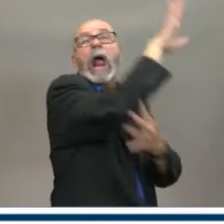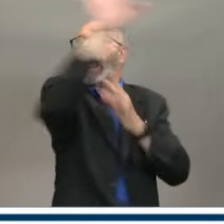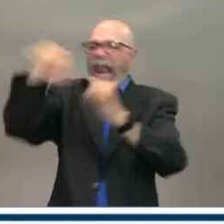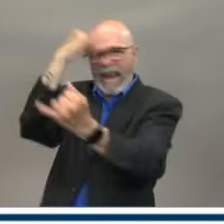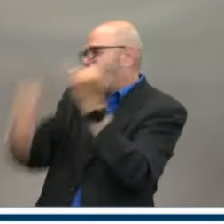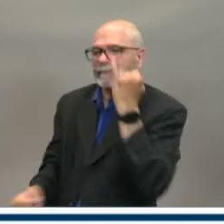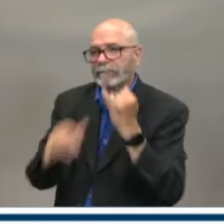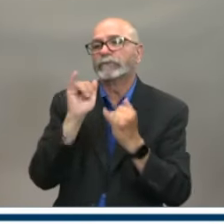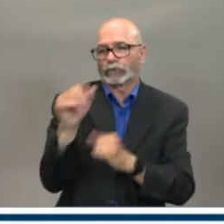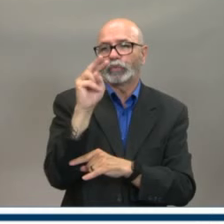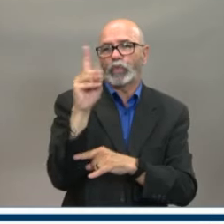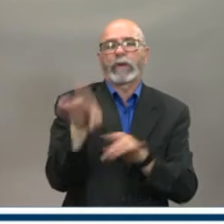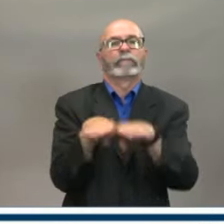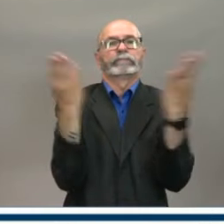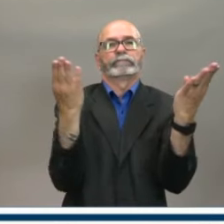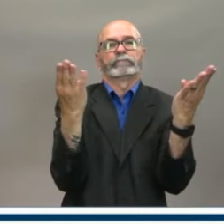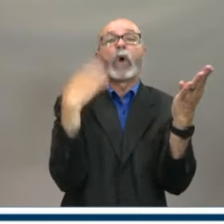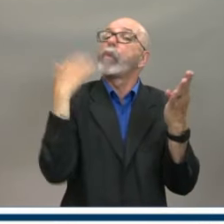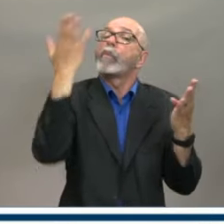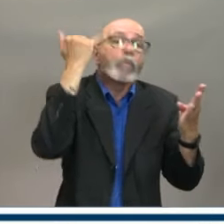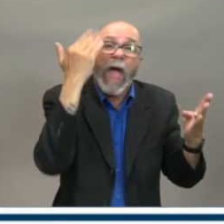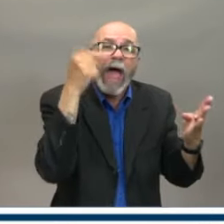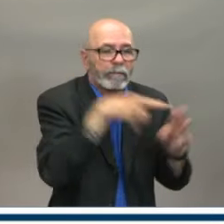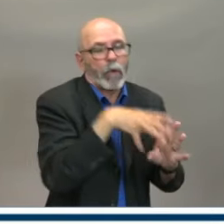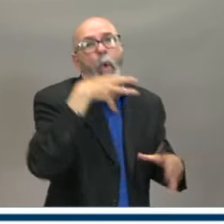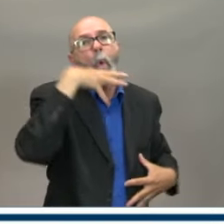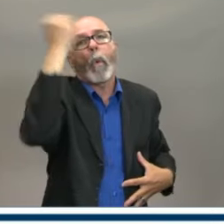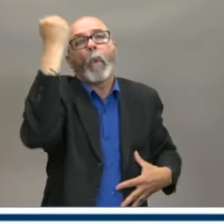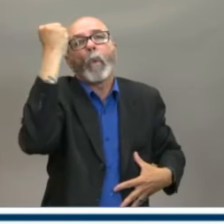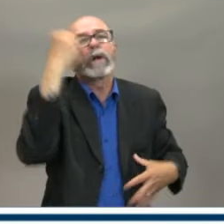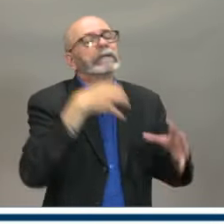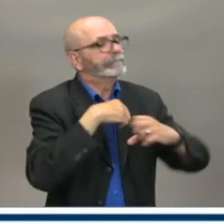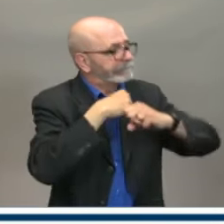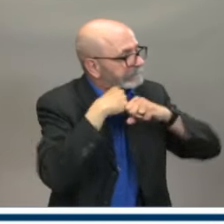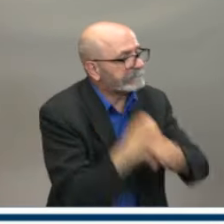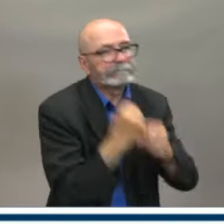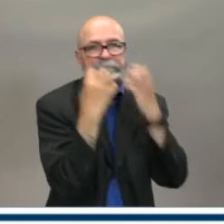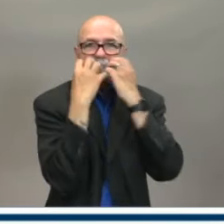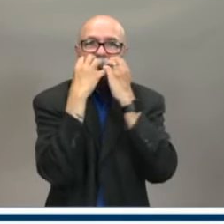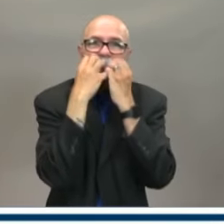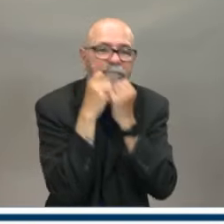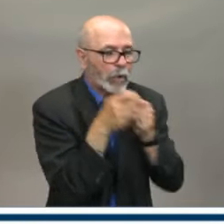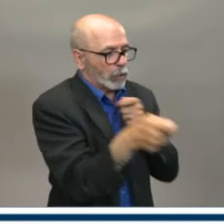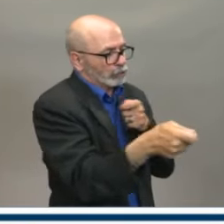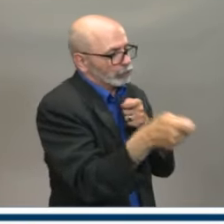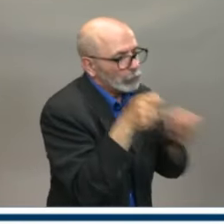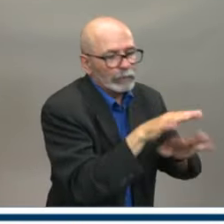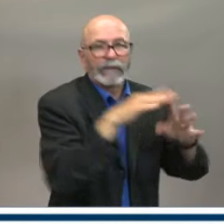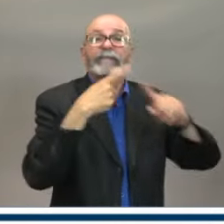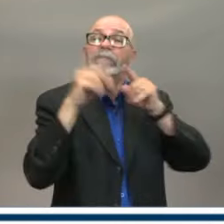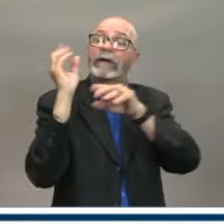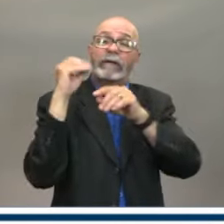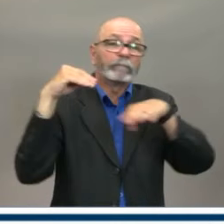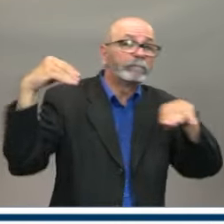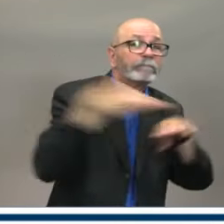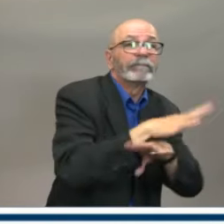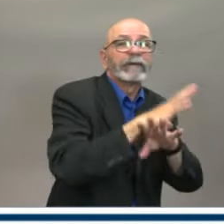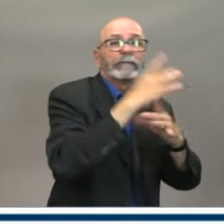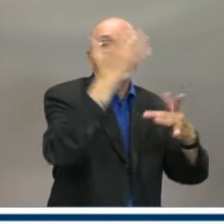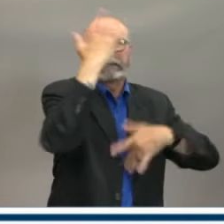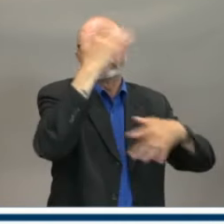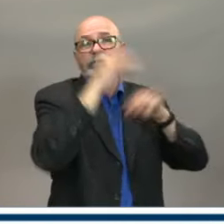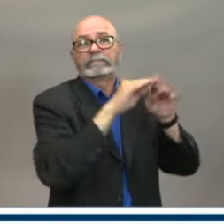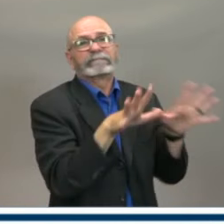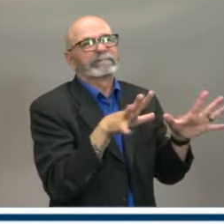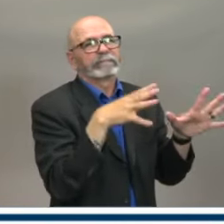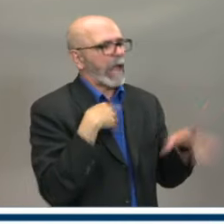why. It's a vulnerable population. We need to make sure that we have COVID under control. If you go look at some of the new builds